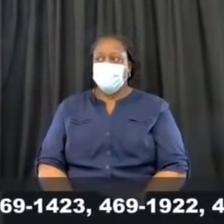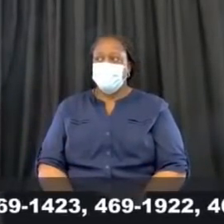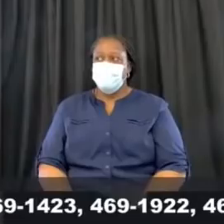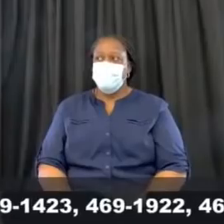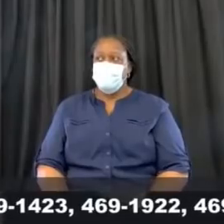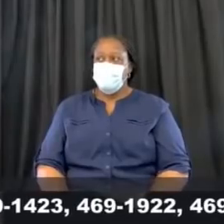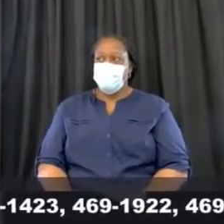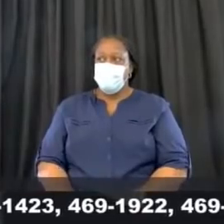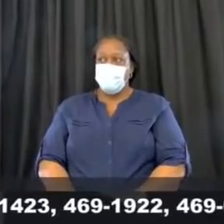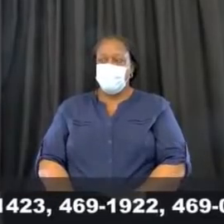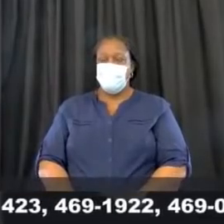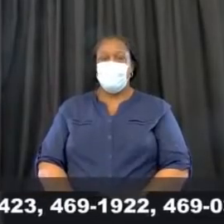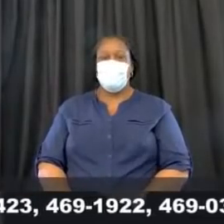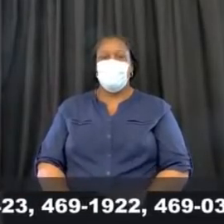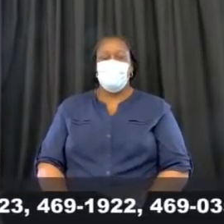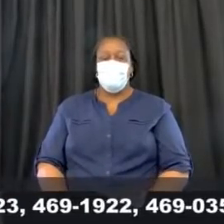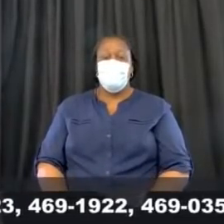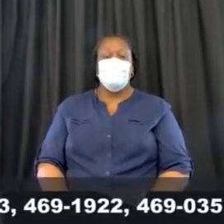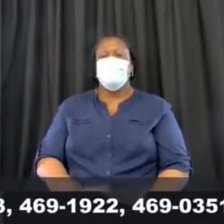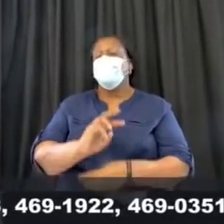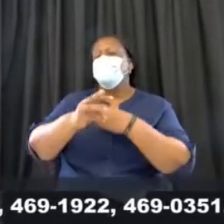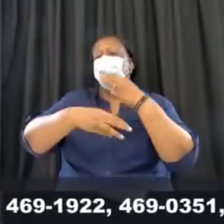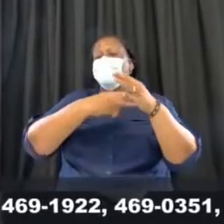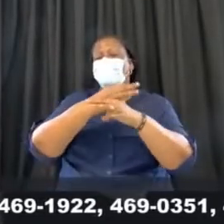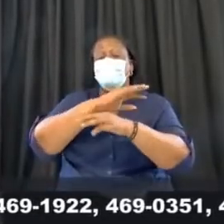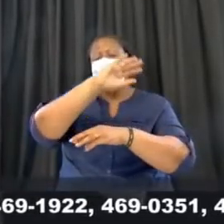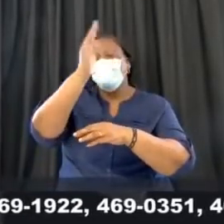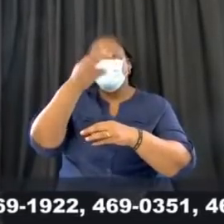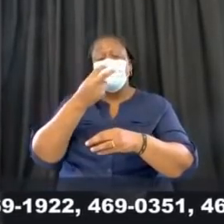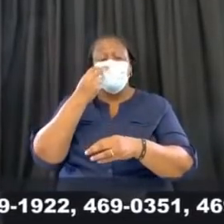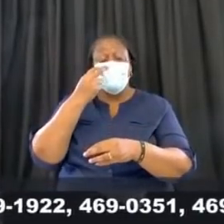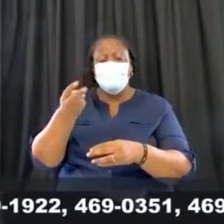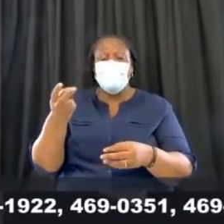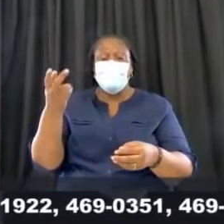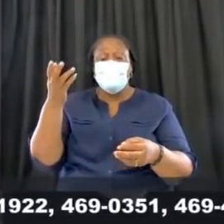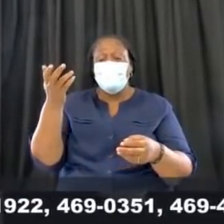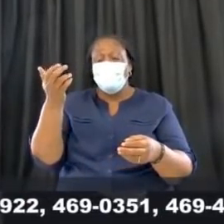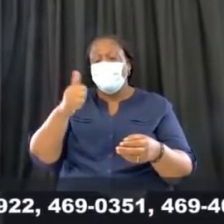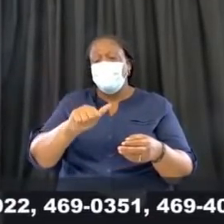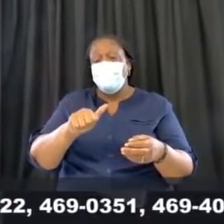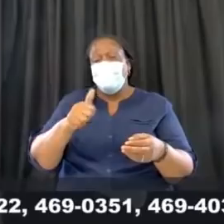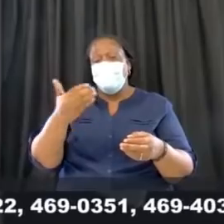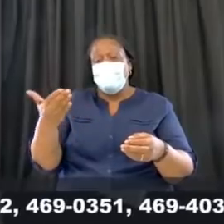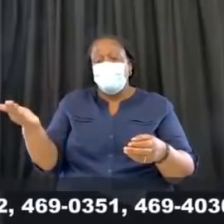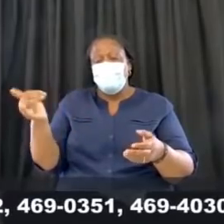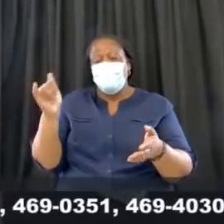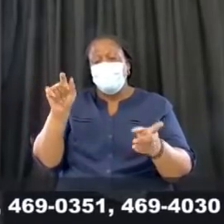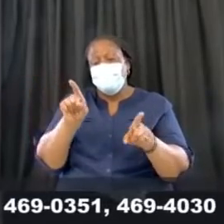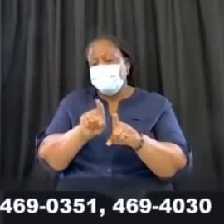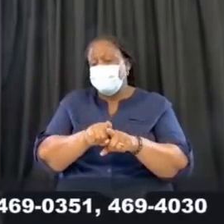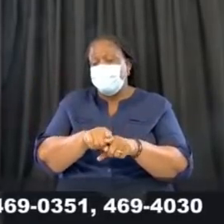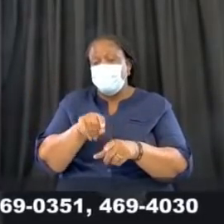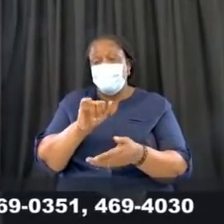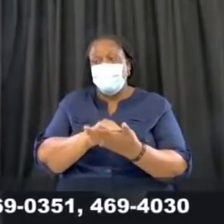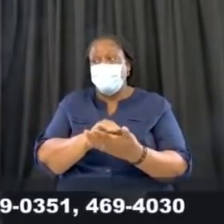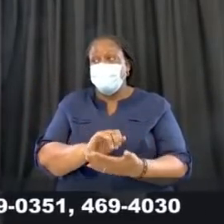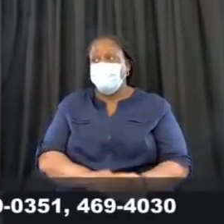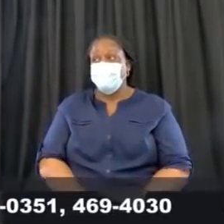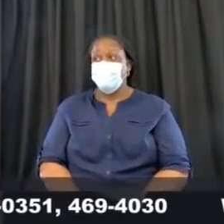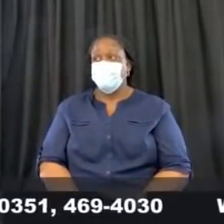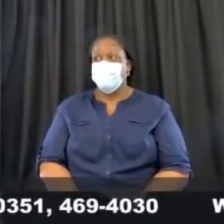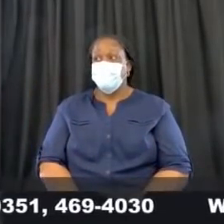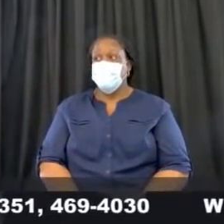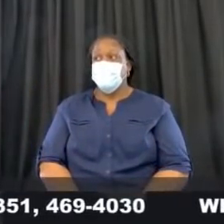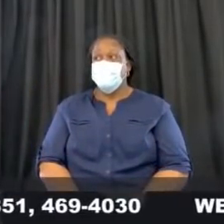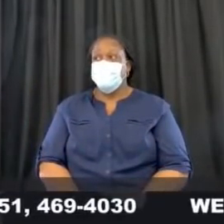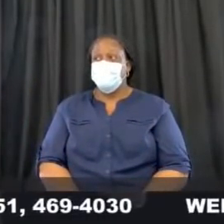that the world has faced in the last 100 years. I also will not be always the medical chief of staff, and at some point in